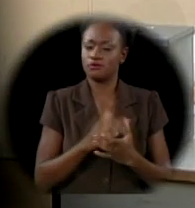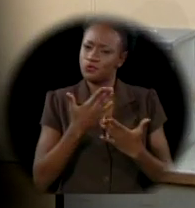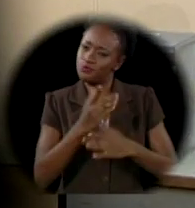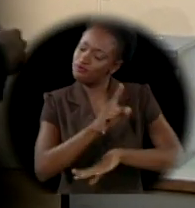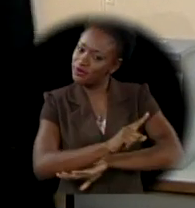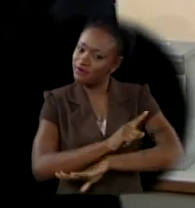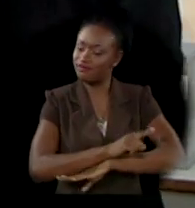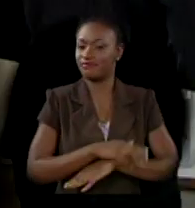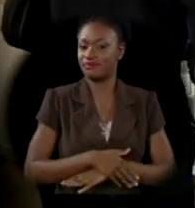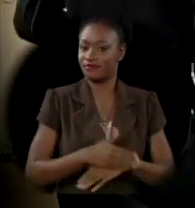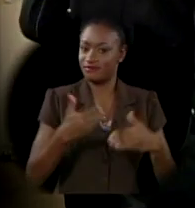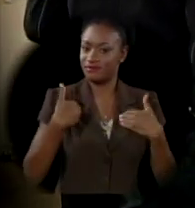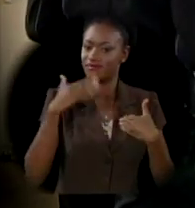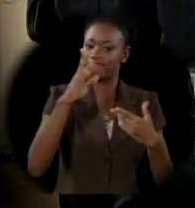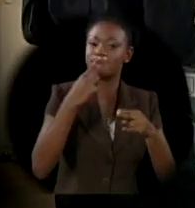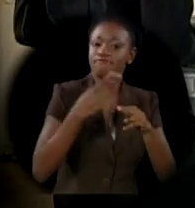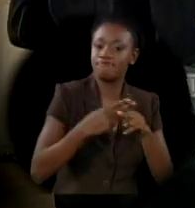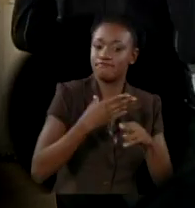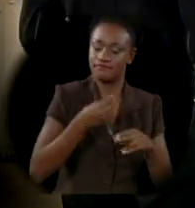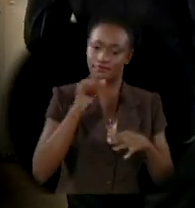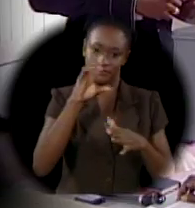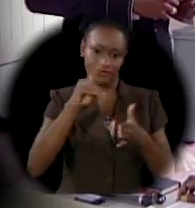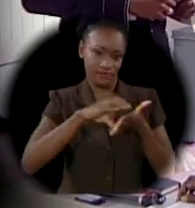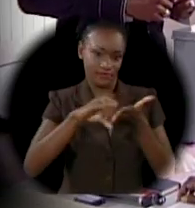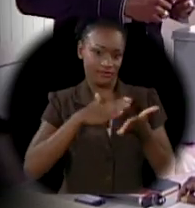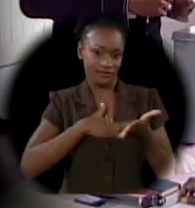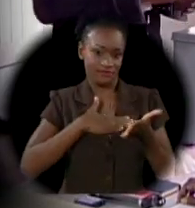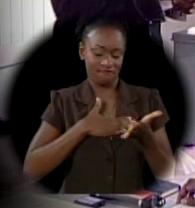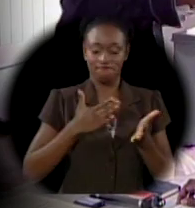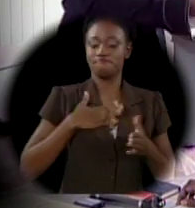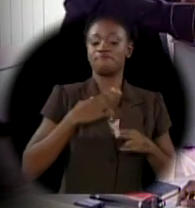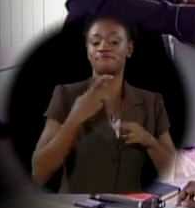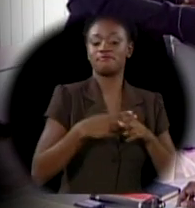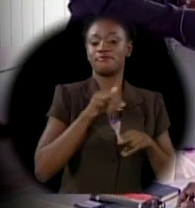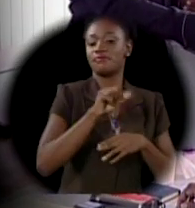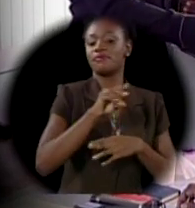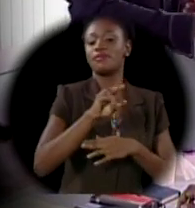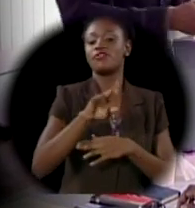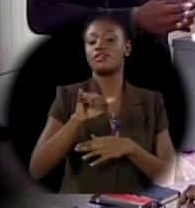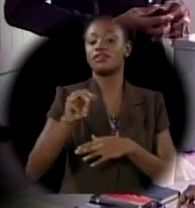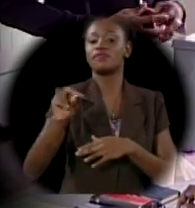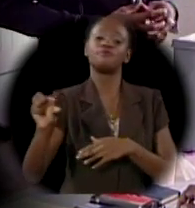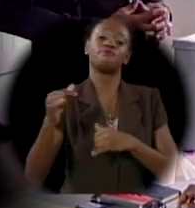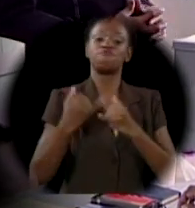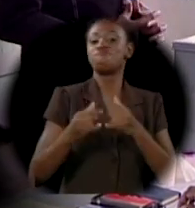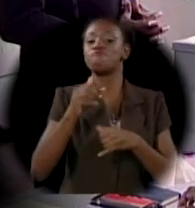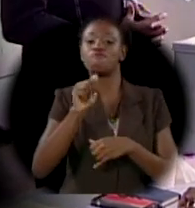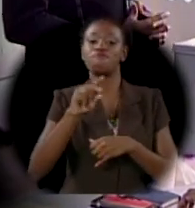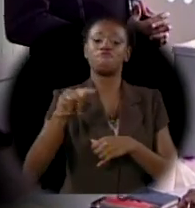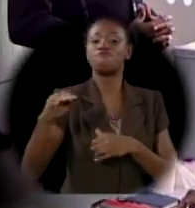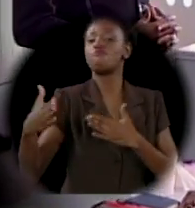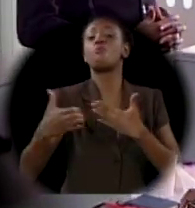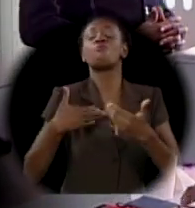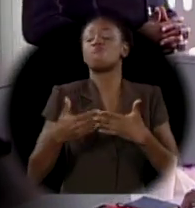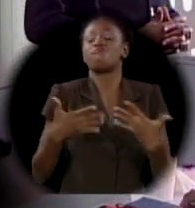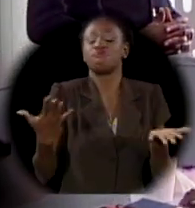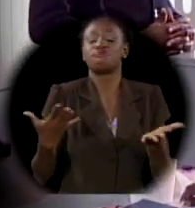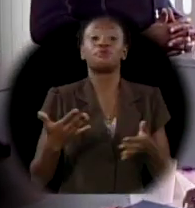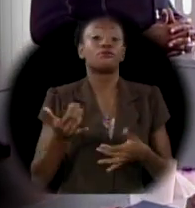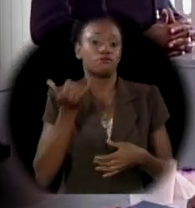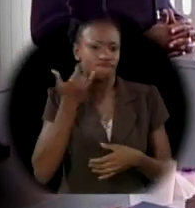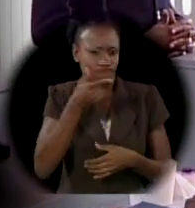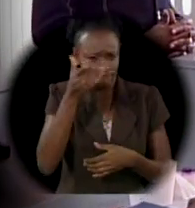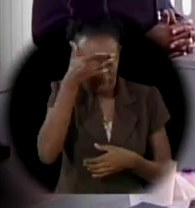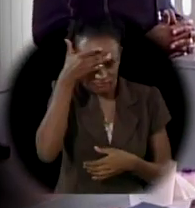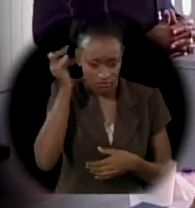Good day, sir. Good day. May I please have your name and your voter's ID? Adrian Atkinson. Thank you very much. Forgot to bring your voter's